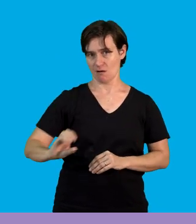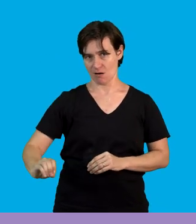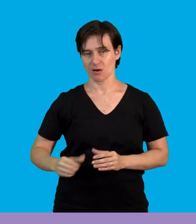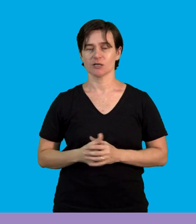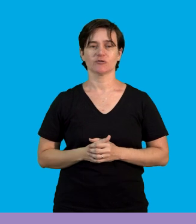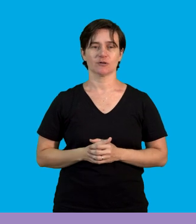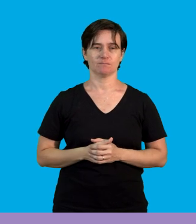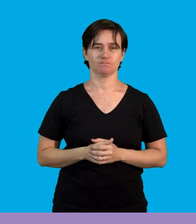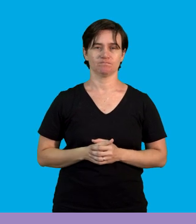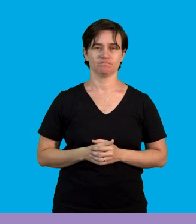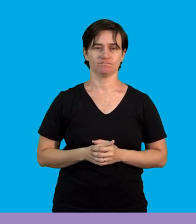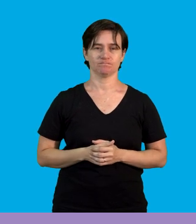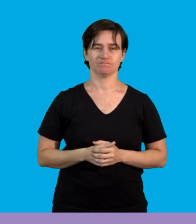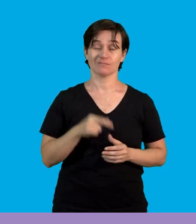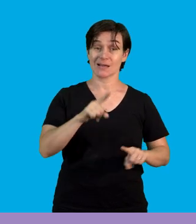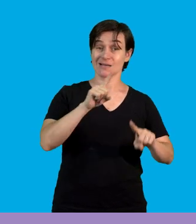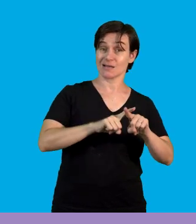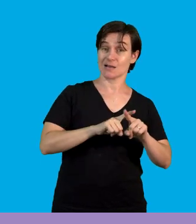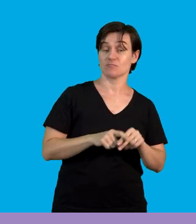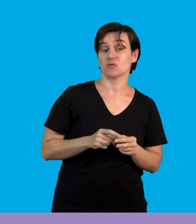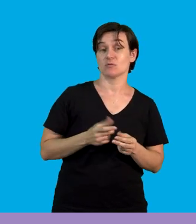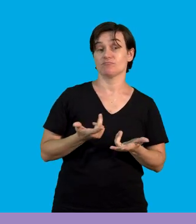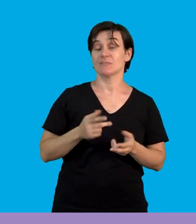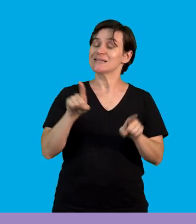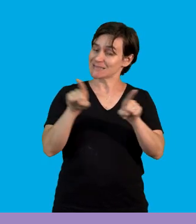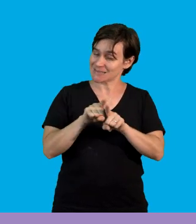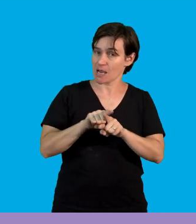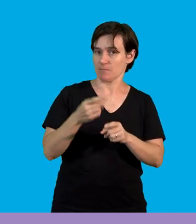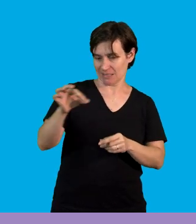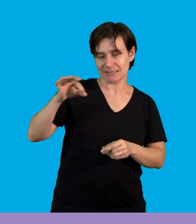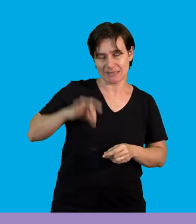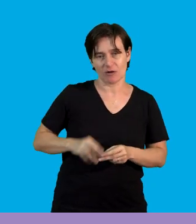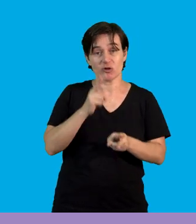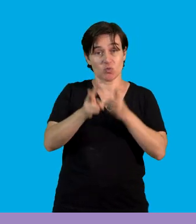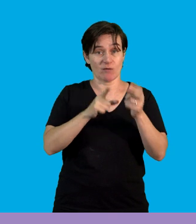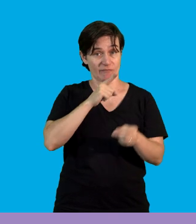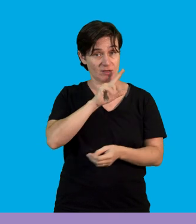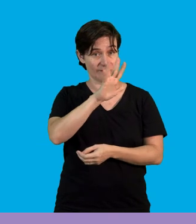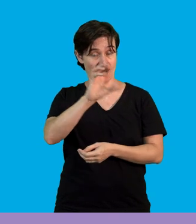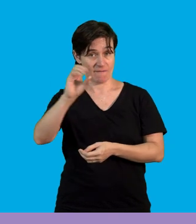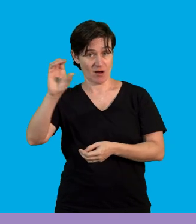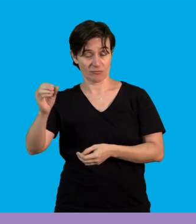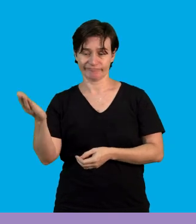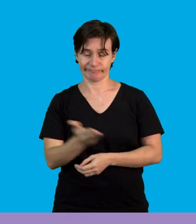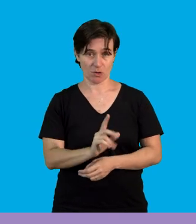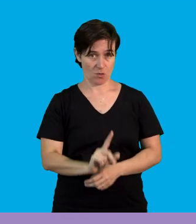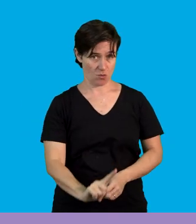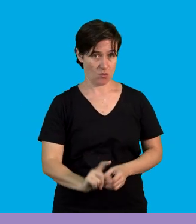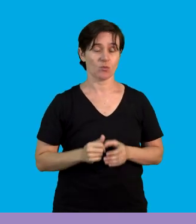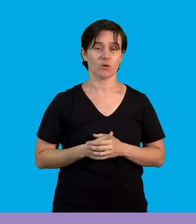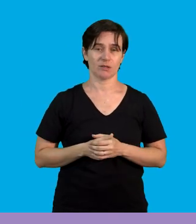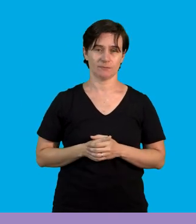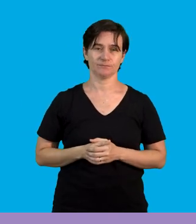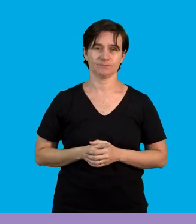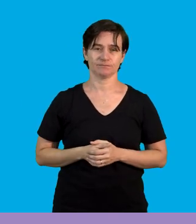sign, 10 divided by 100, multiplied by the same amount that each worker gets, which is